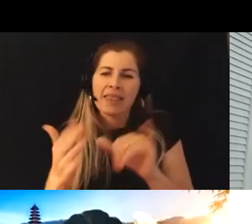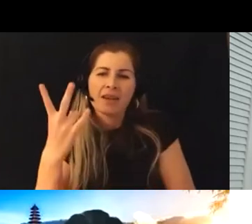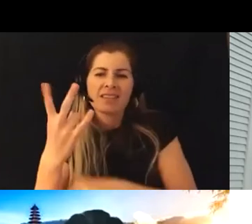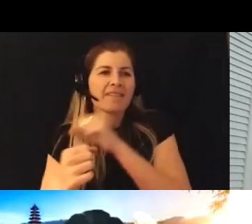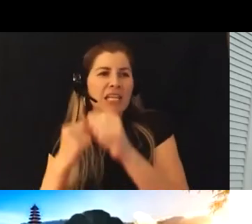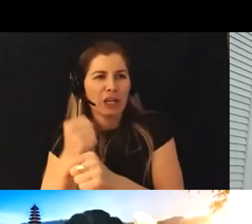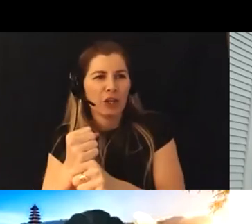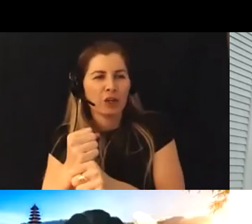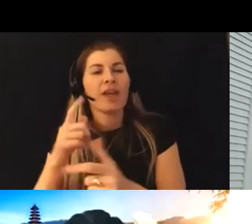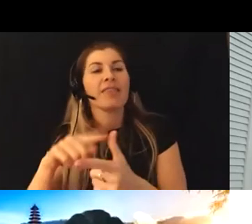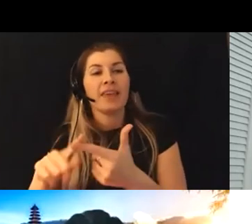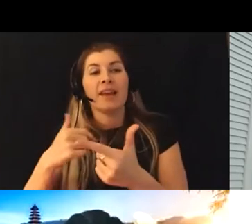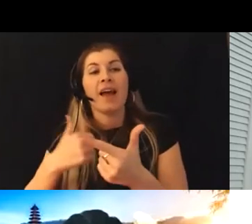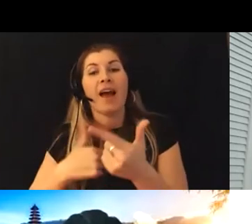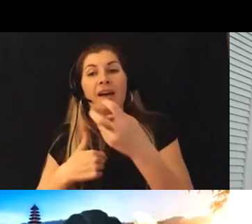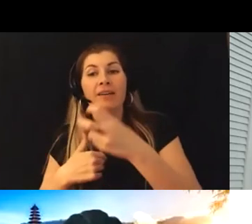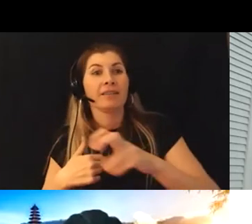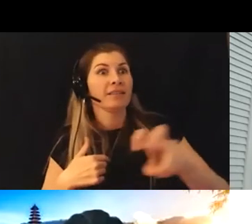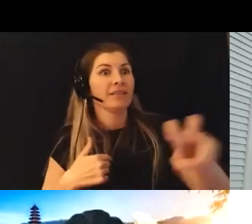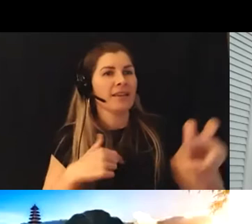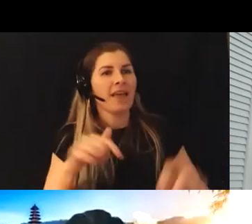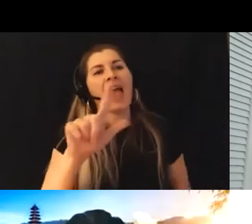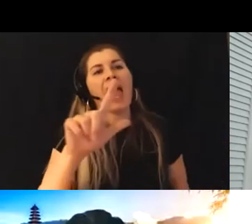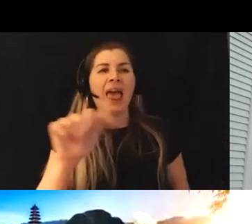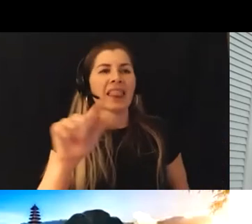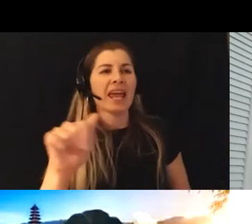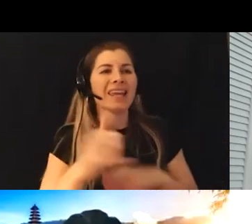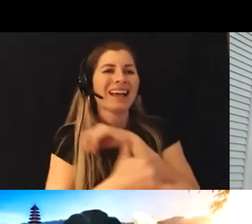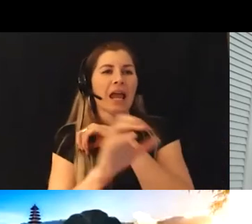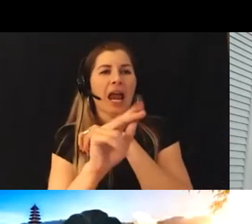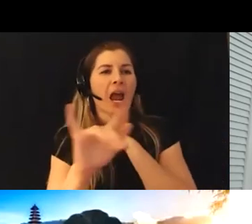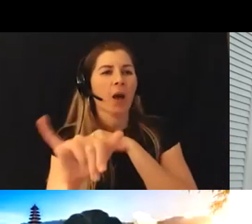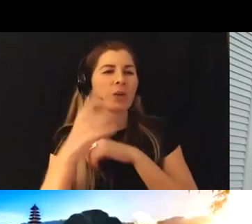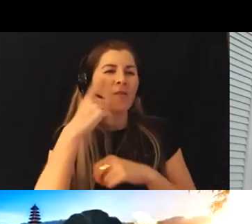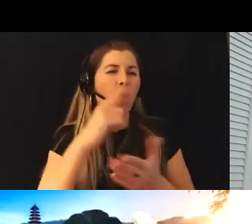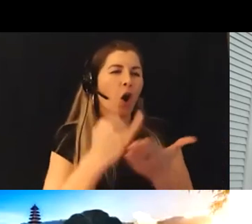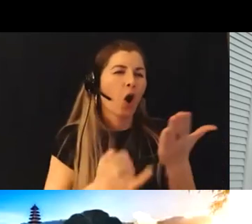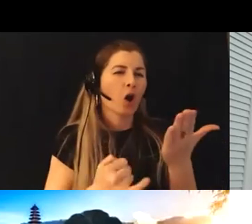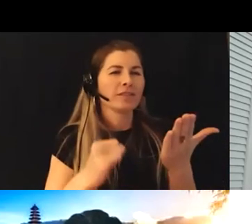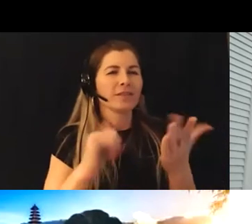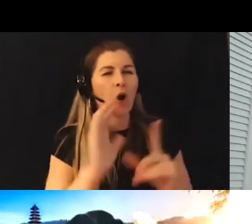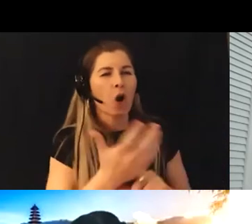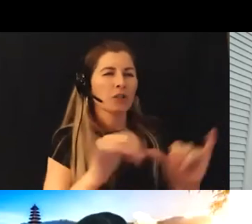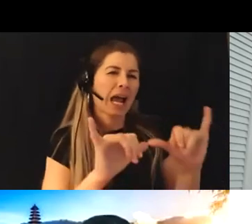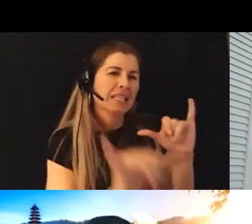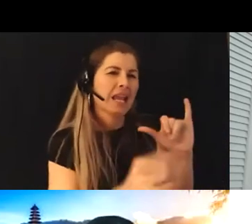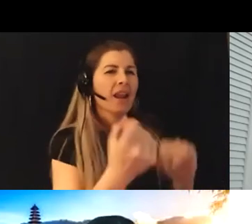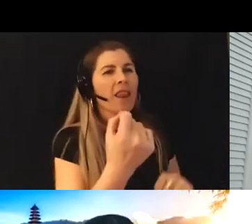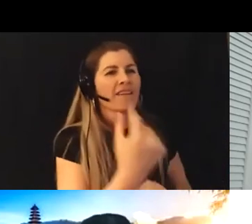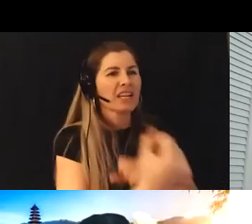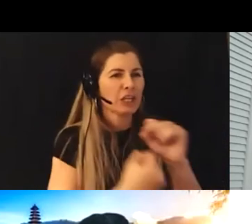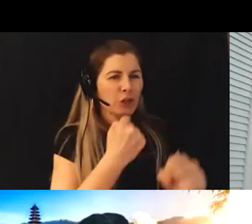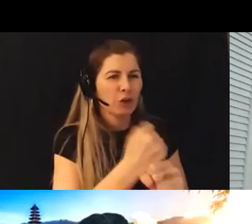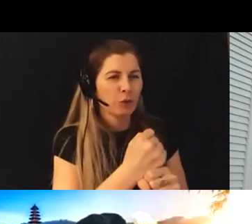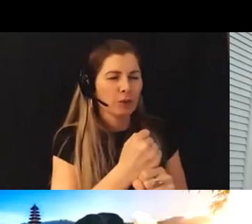and transitioned to LA County Department of Arts and Culture, where I stayed for about 11 years, doing a lot